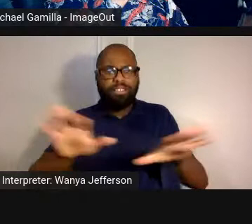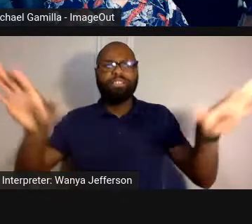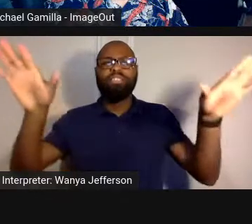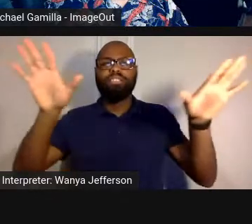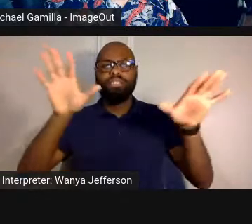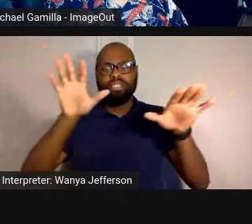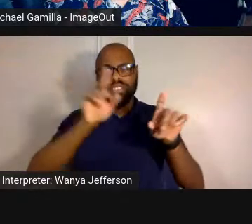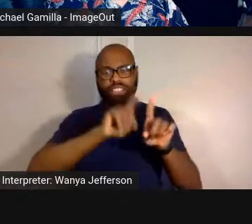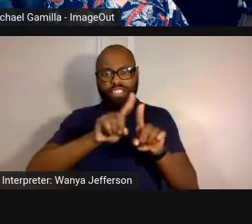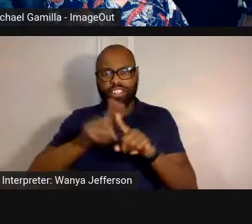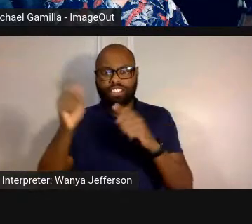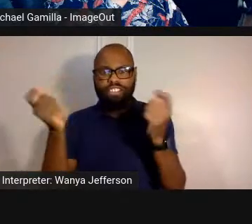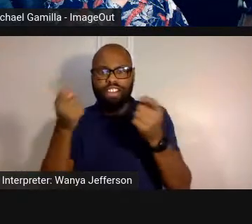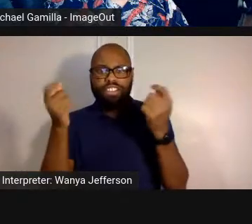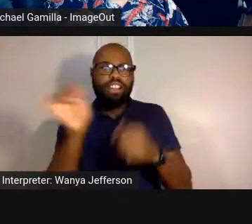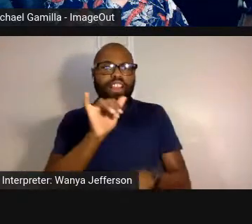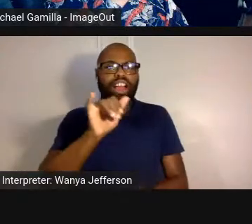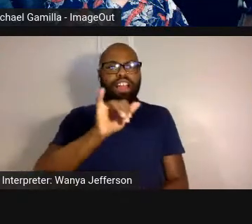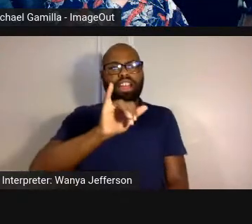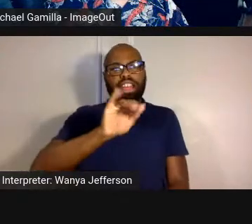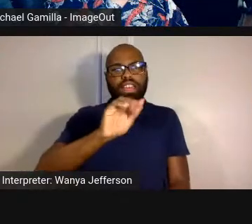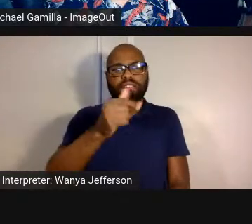Image Out, as they've said,